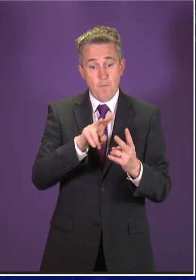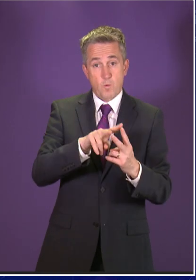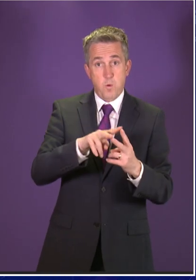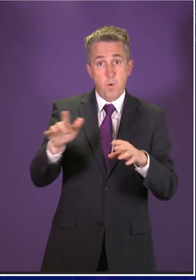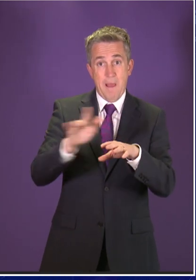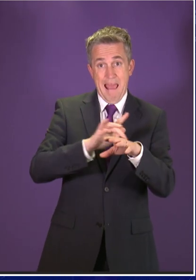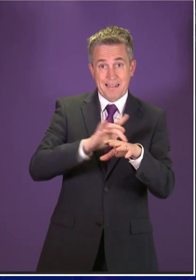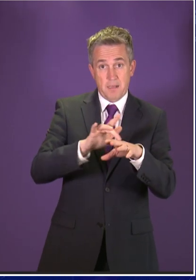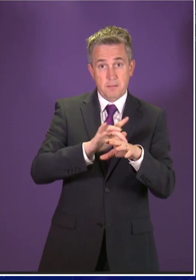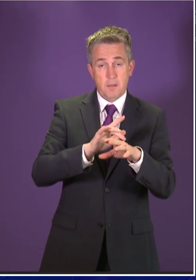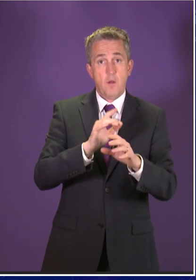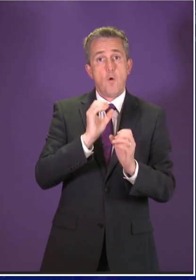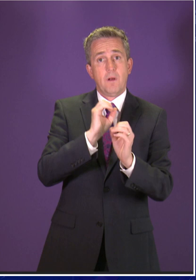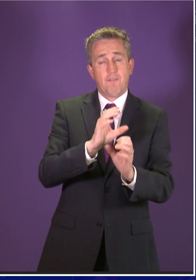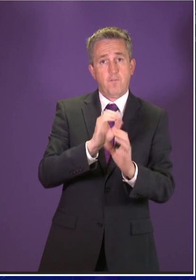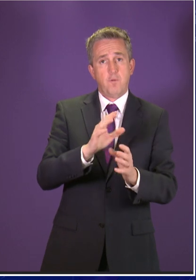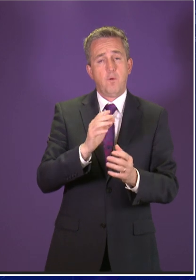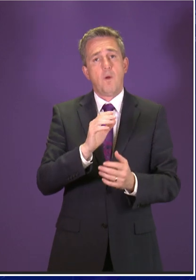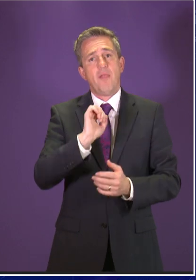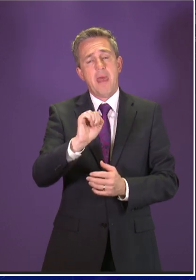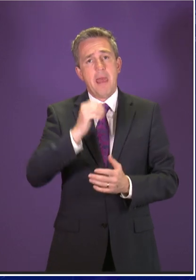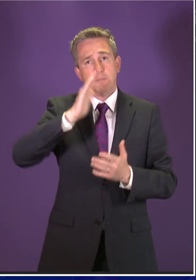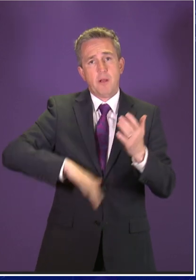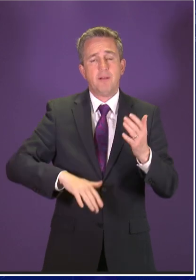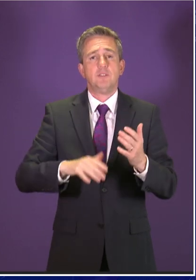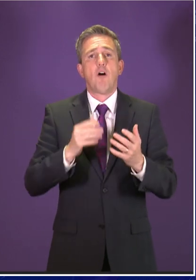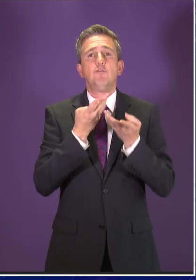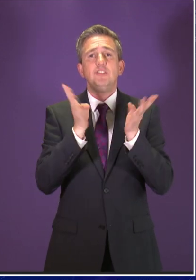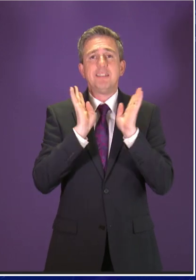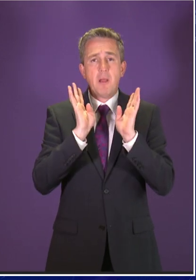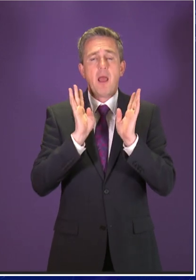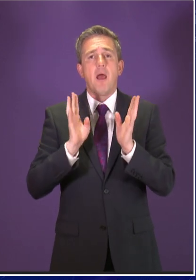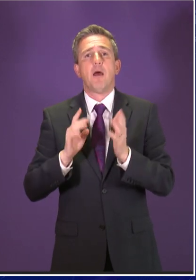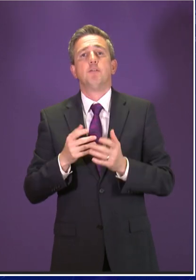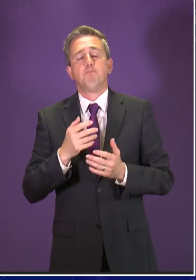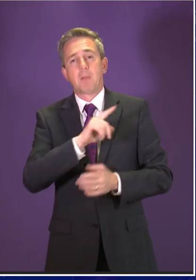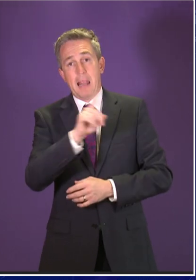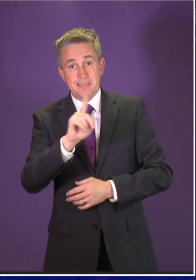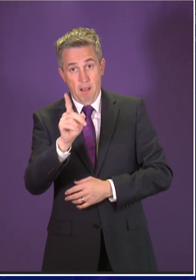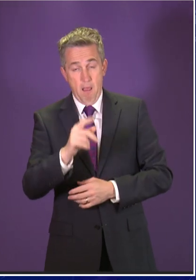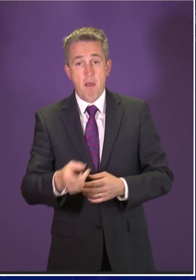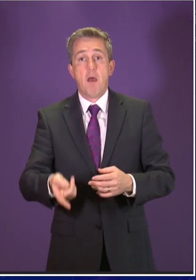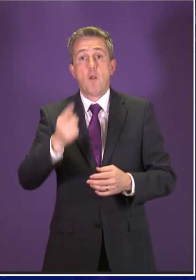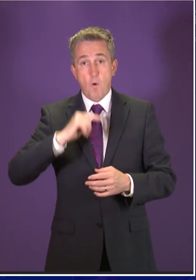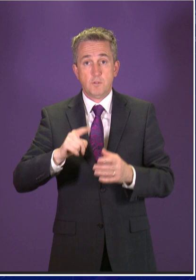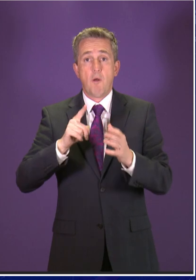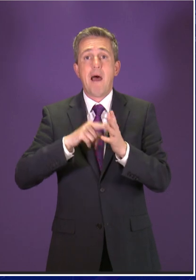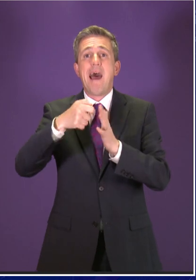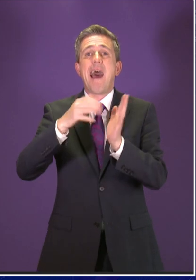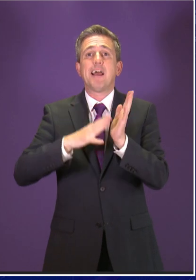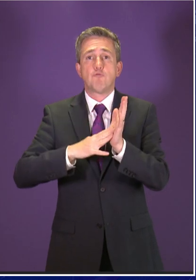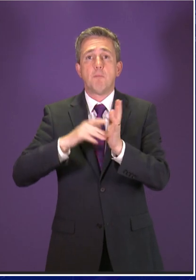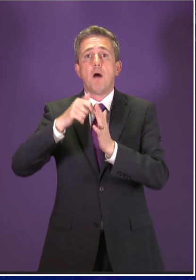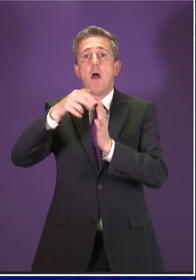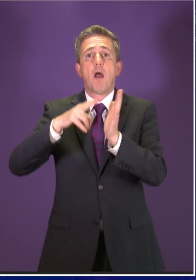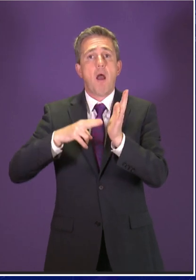Charlene Boyd in their dramatic renderings of Shakespeare and Li Bai in a moment, from choreographer Akram Khan